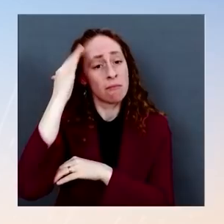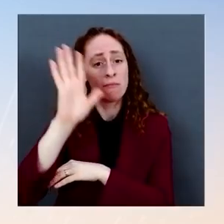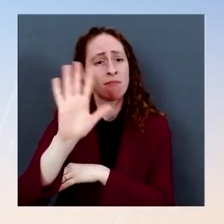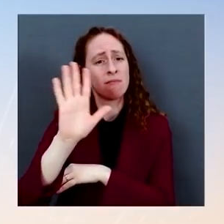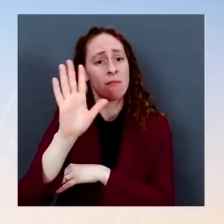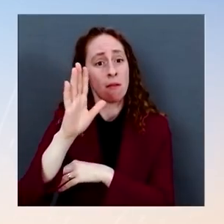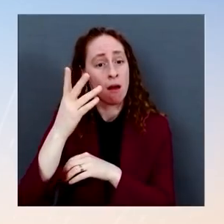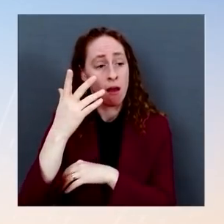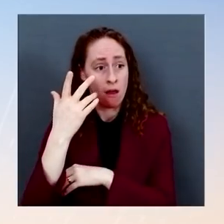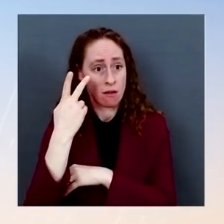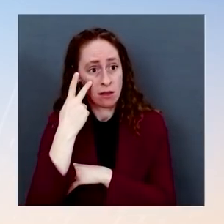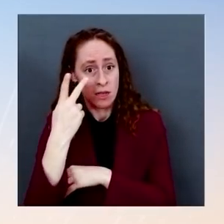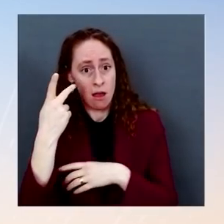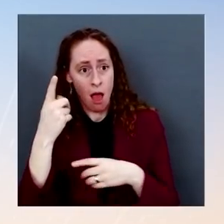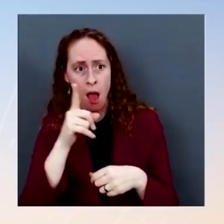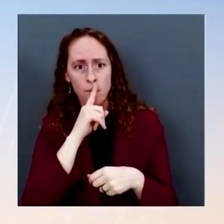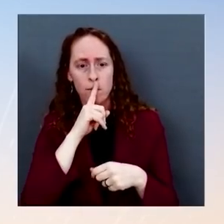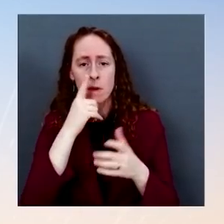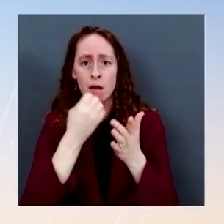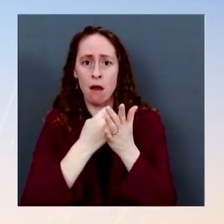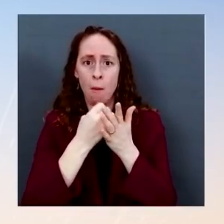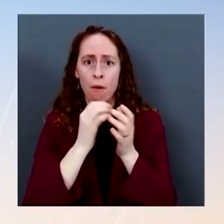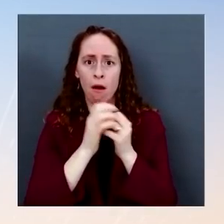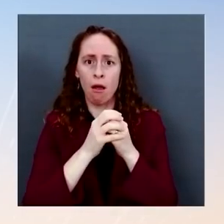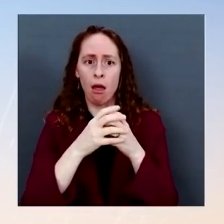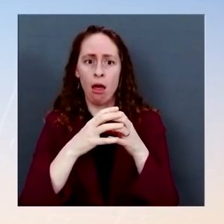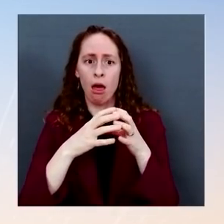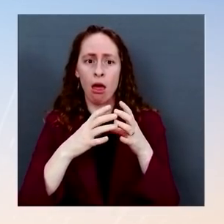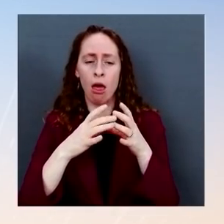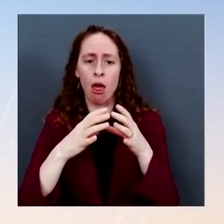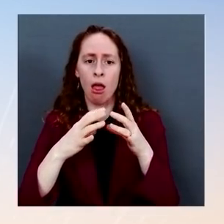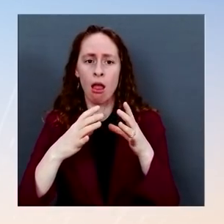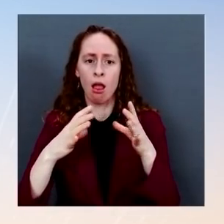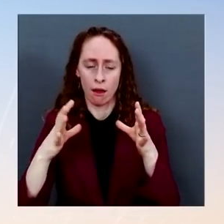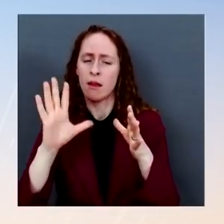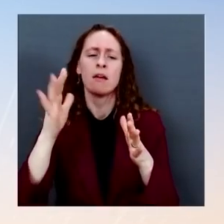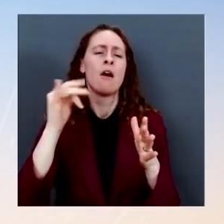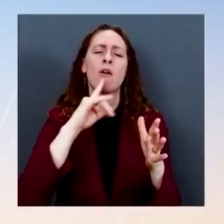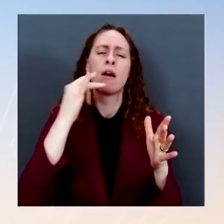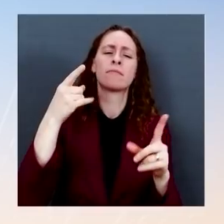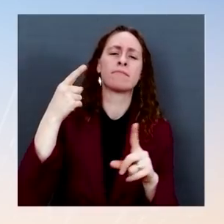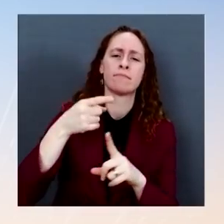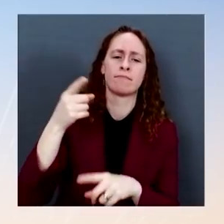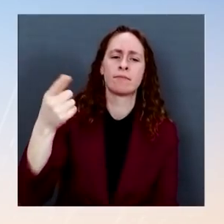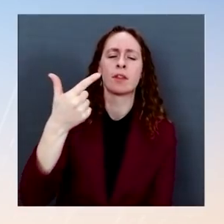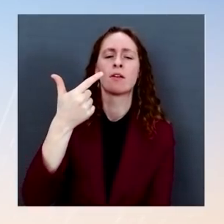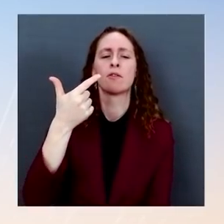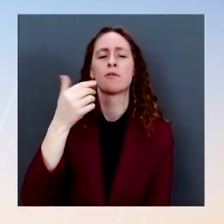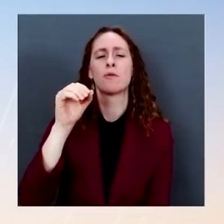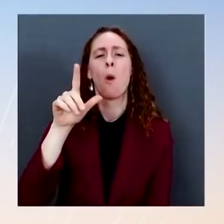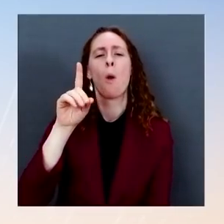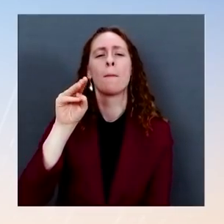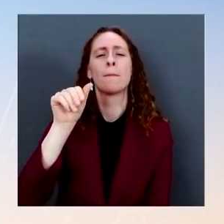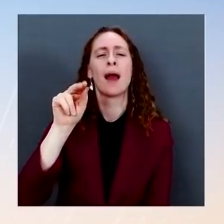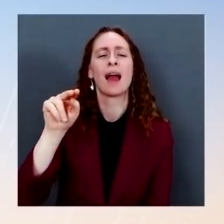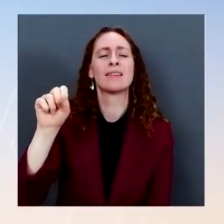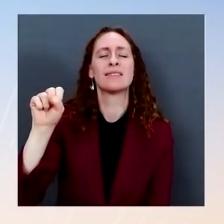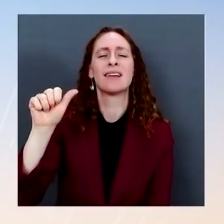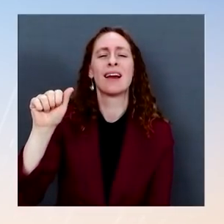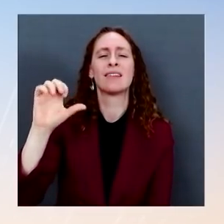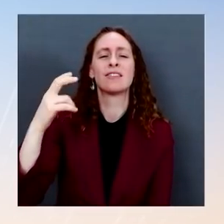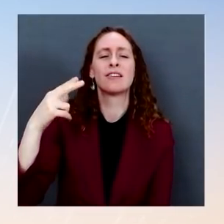Sachs and others today on that front. So he's no stranger to legislative challenges, and we are going to continue